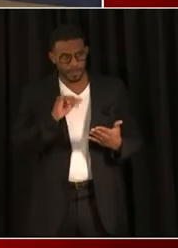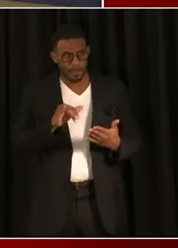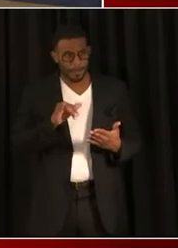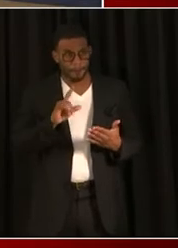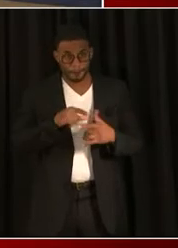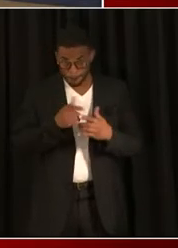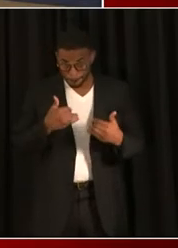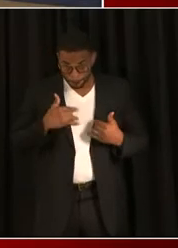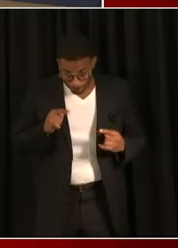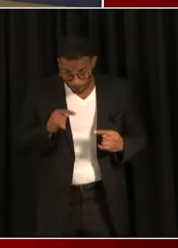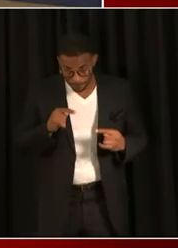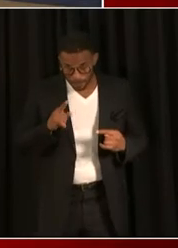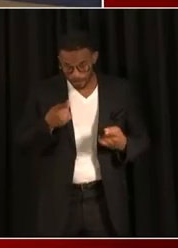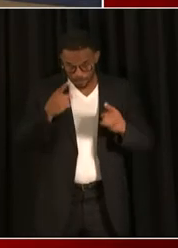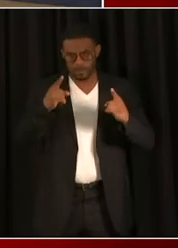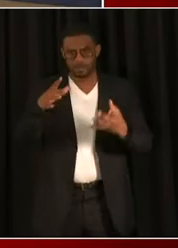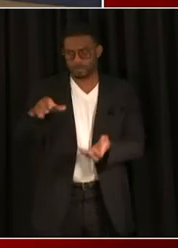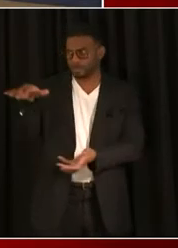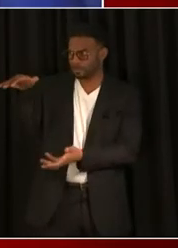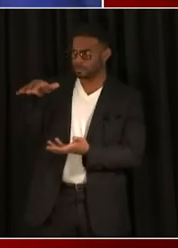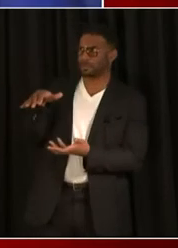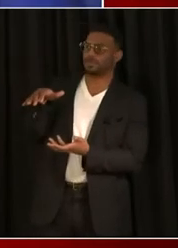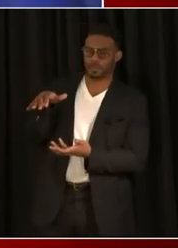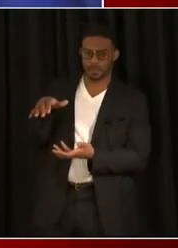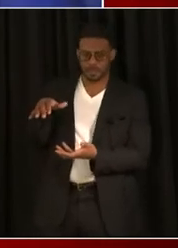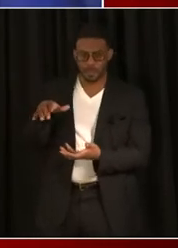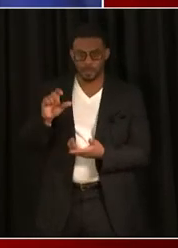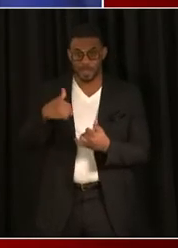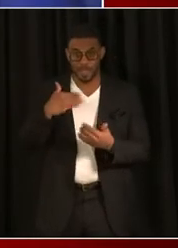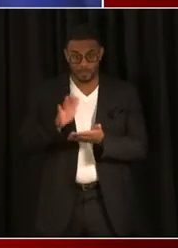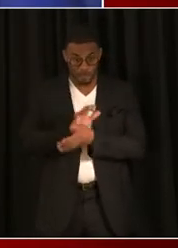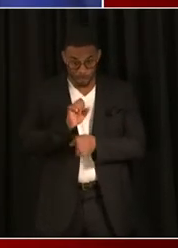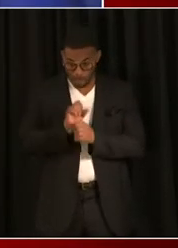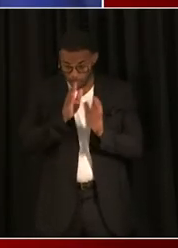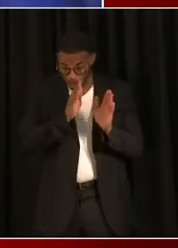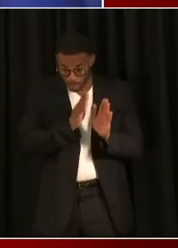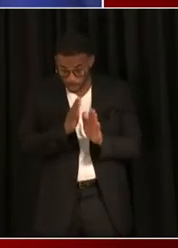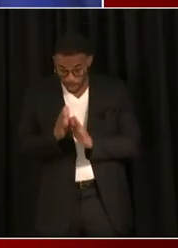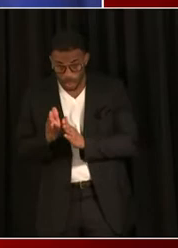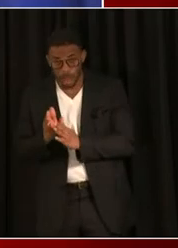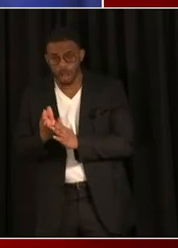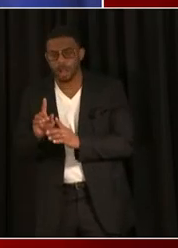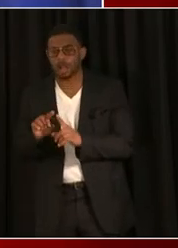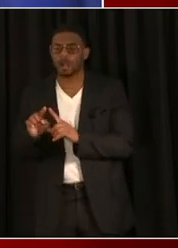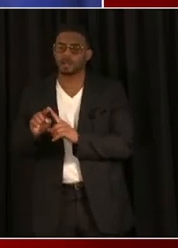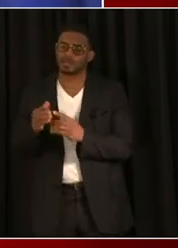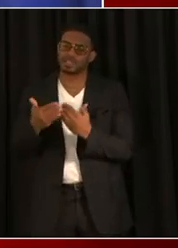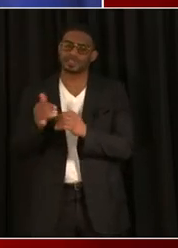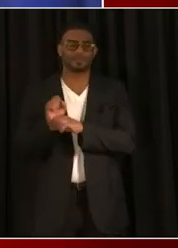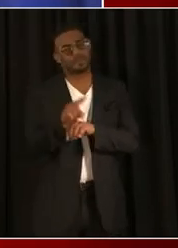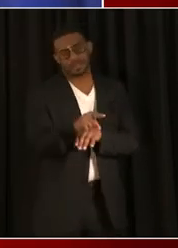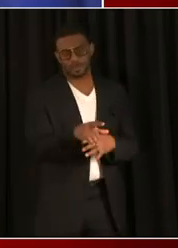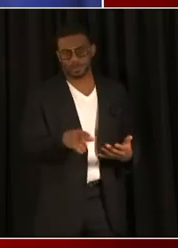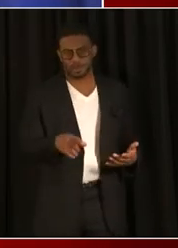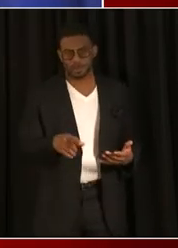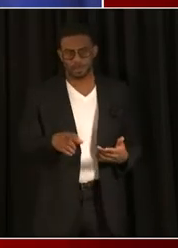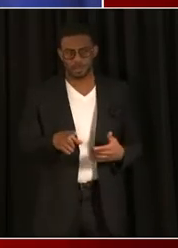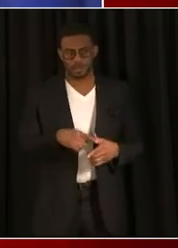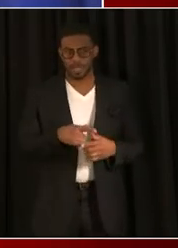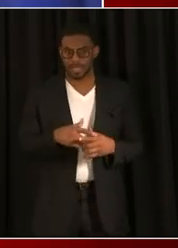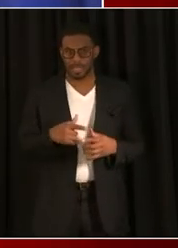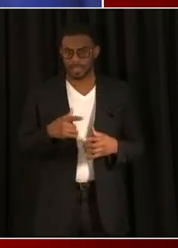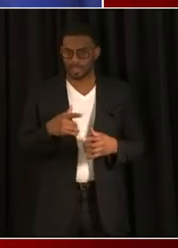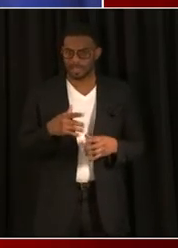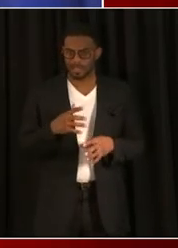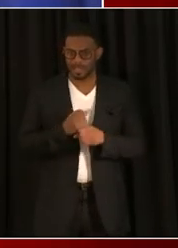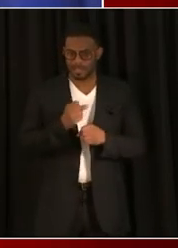good thing is once you have it, you have it. So once you have your paperwork in order, also getting